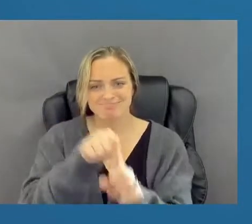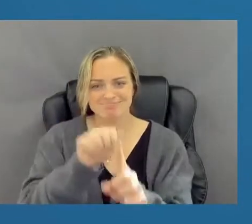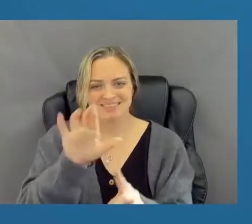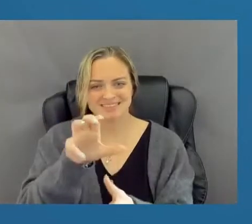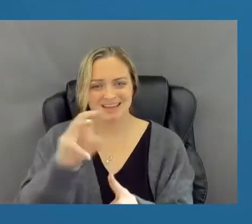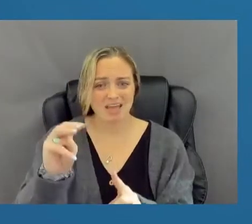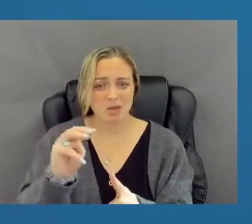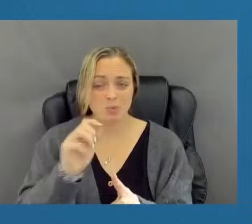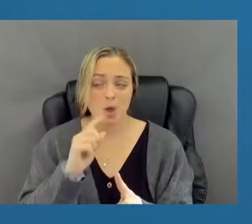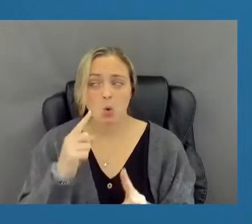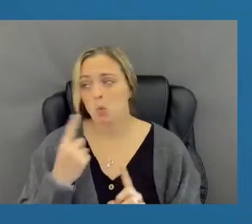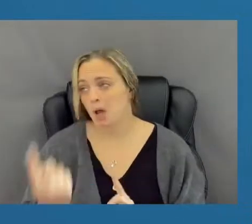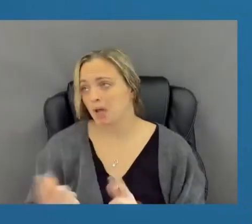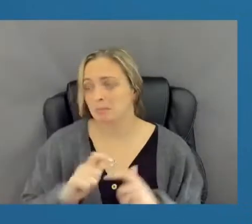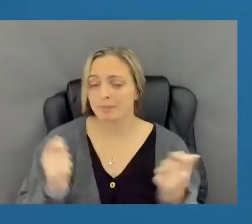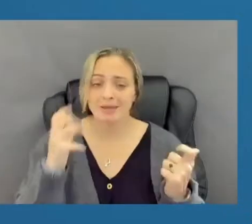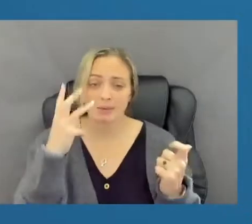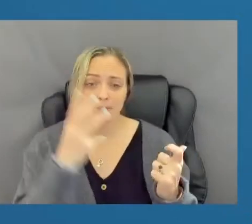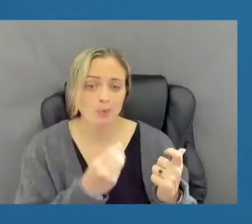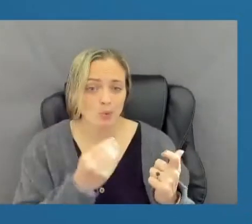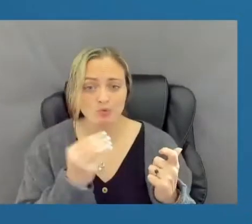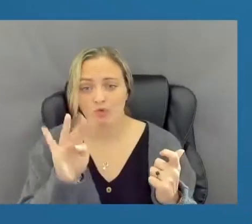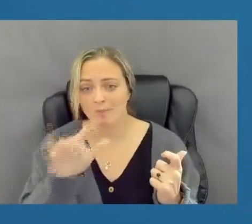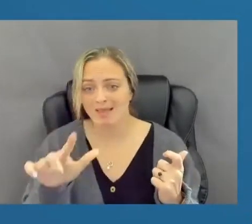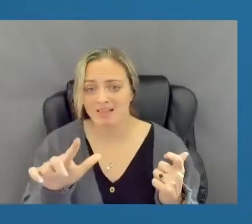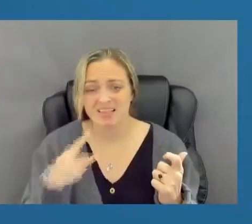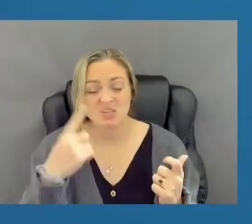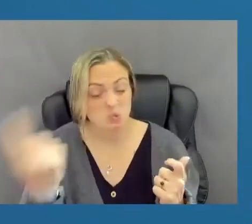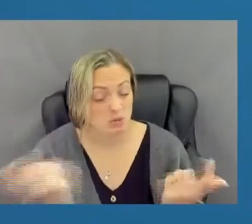beautiful bill. It's one big, ugly bill. Yes.